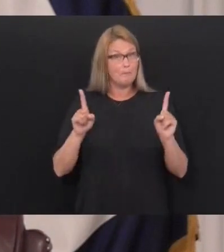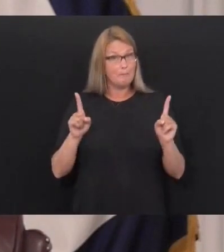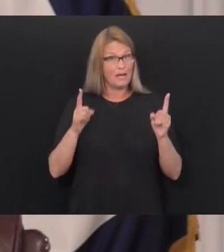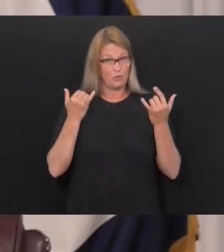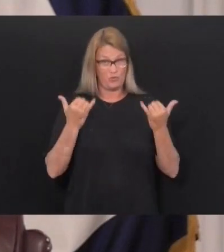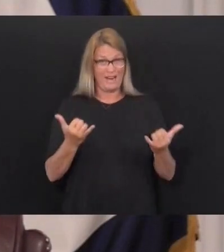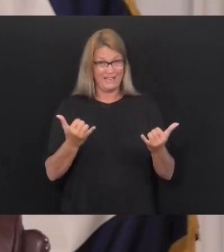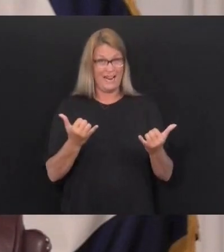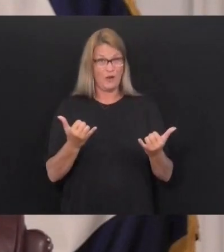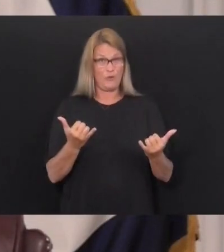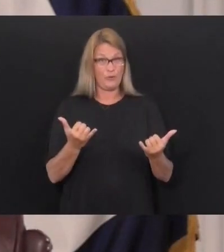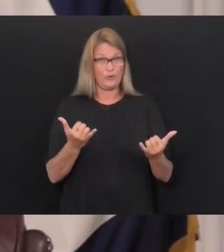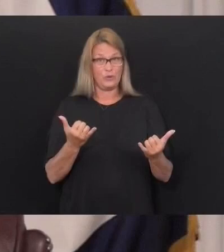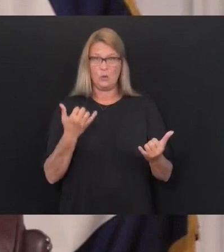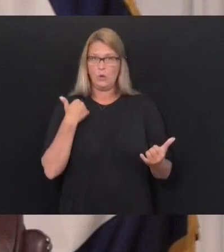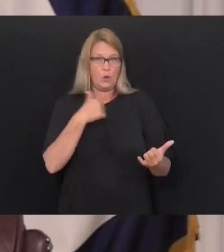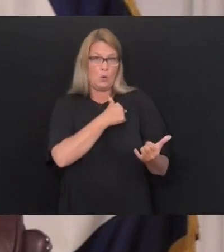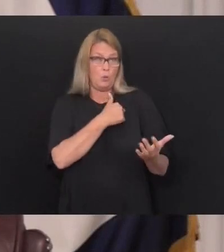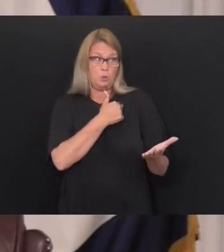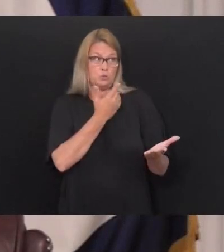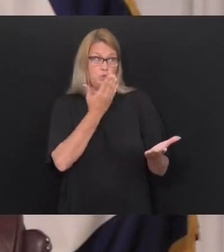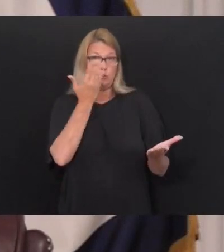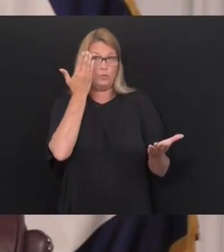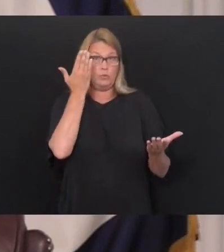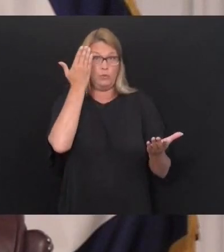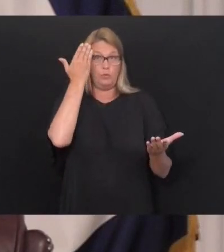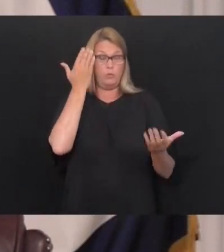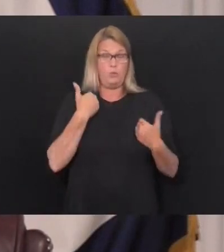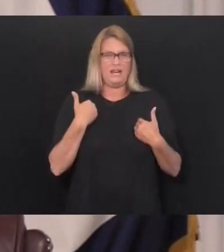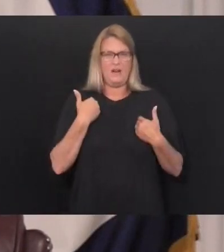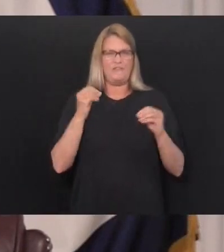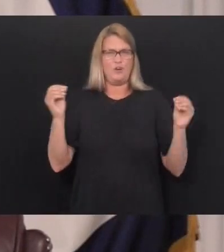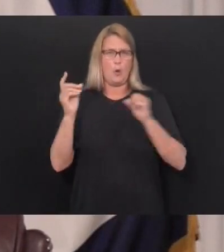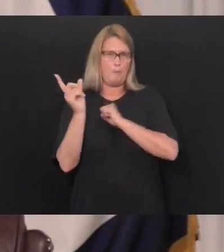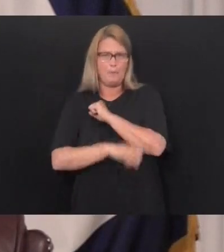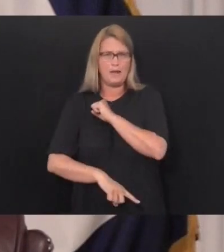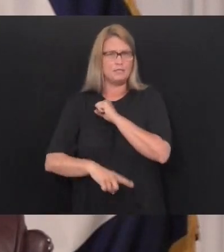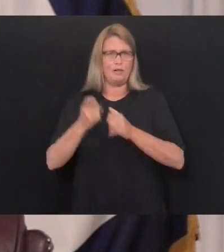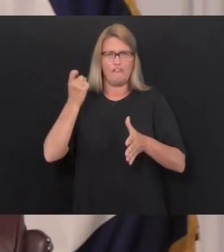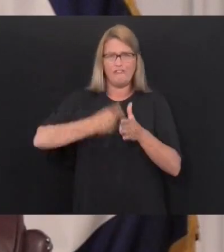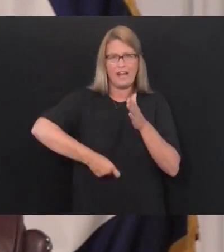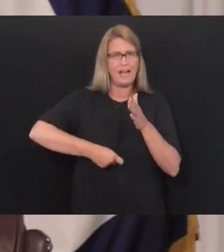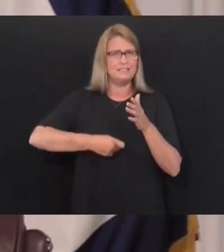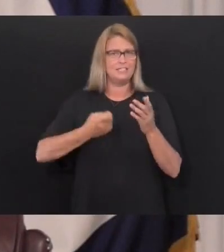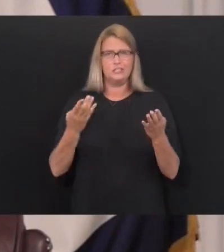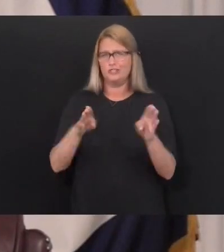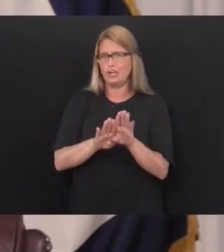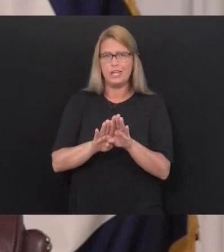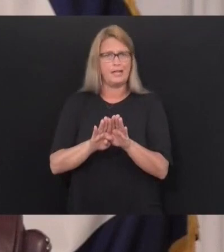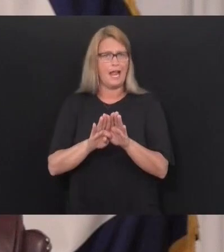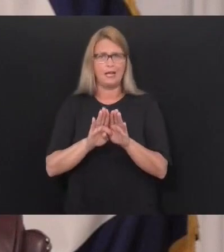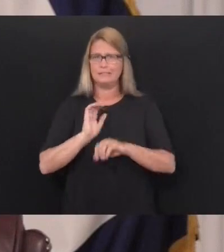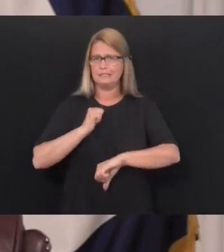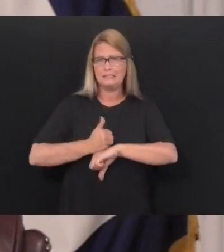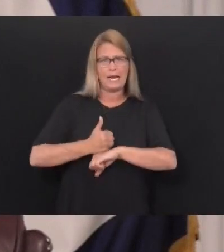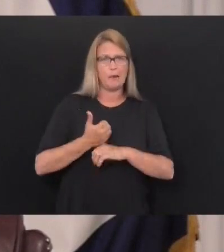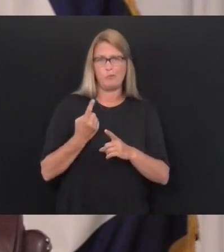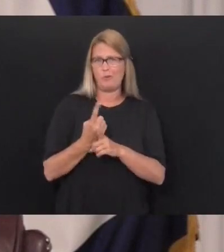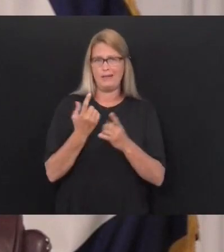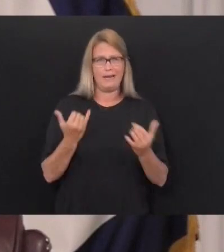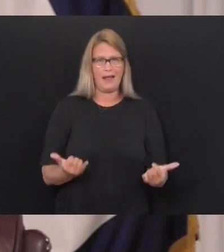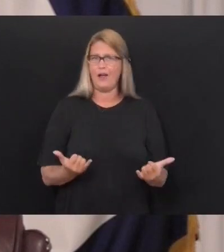impose that level of additional hardship, but at the same time, we know the situation and